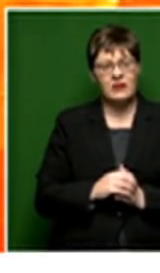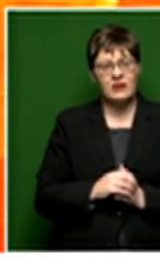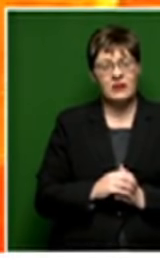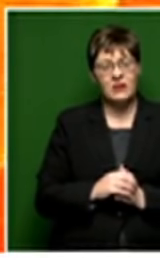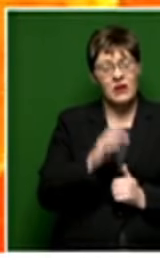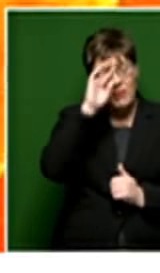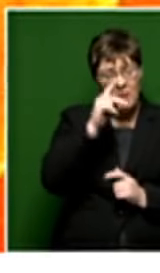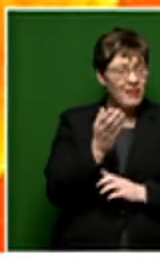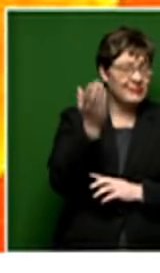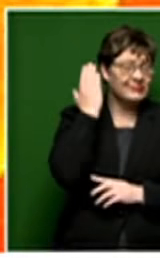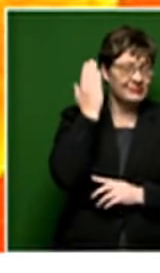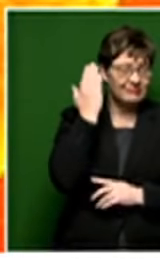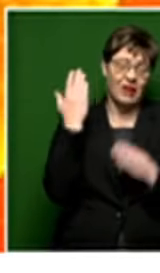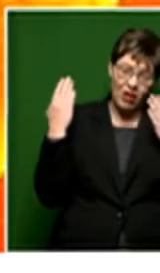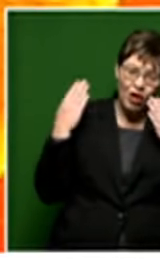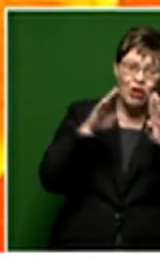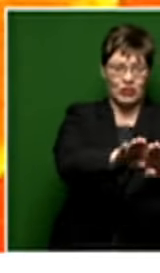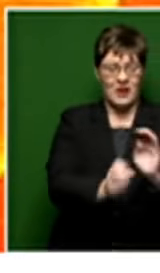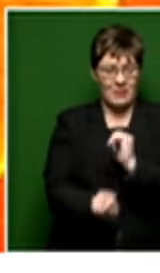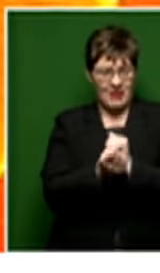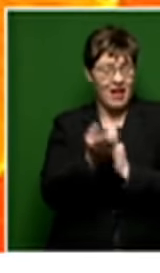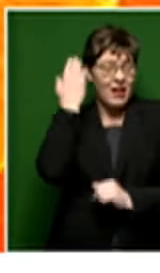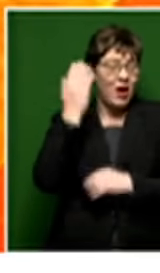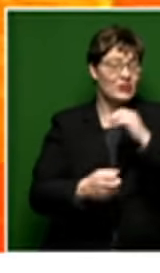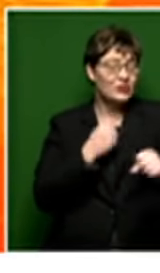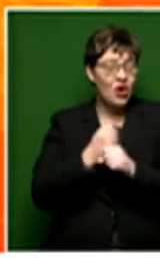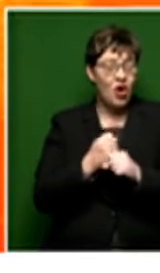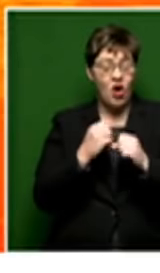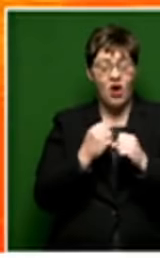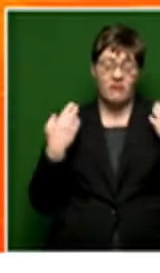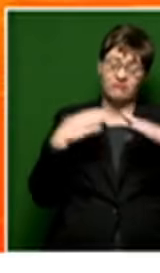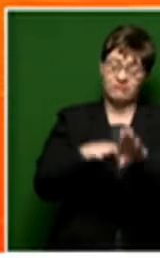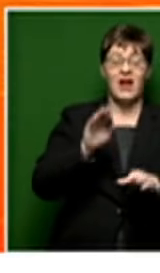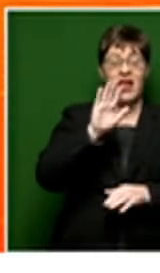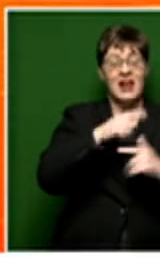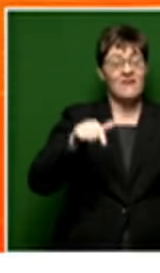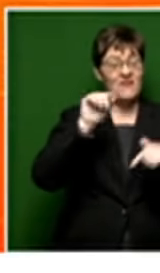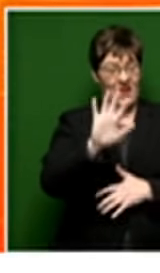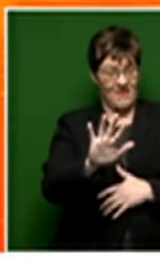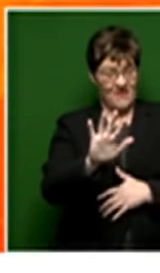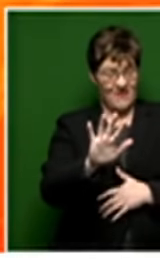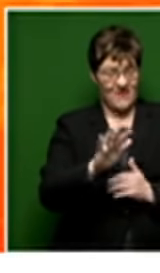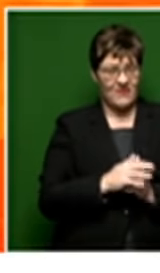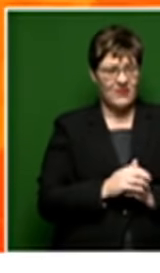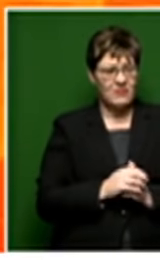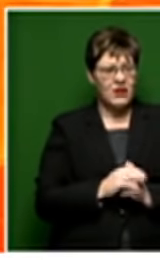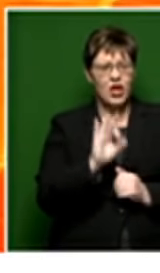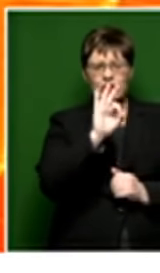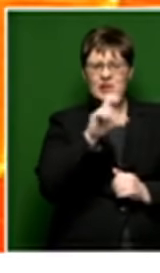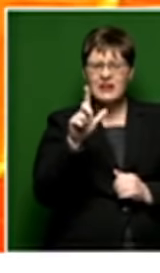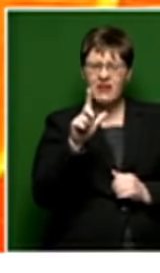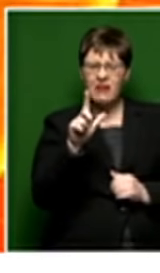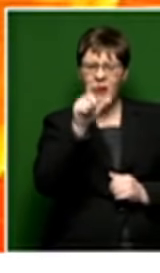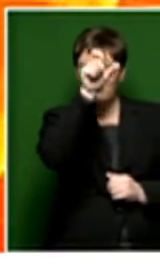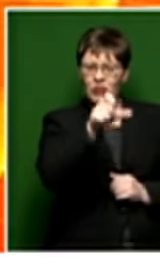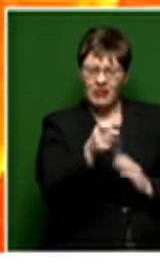of what happened during the lockdown, and particularly last year when we were in level 5. And, I mean, we saw a 37-year-old man